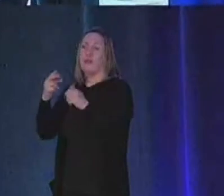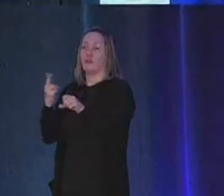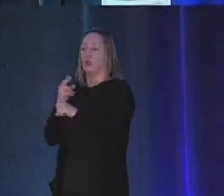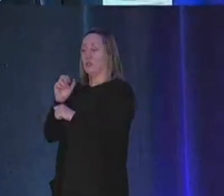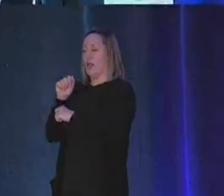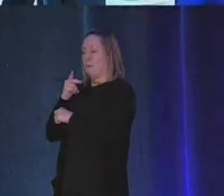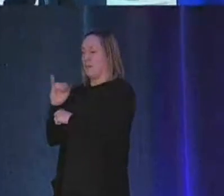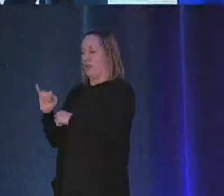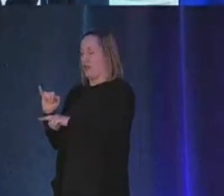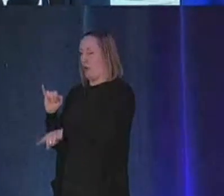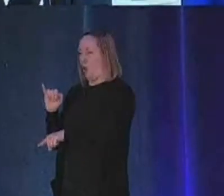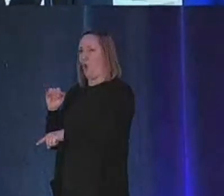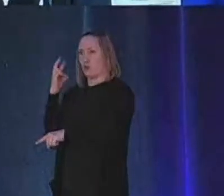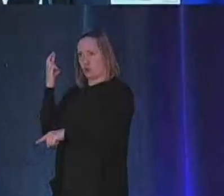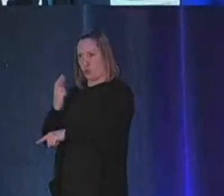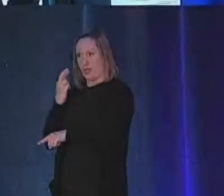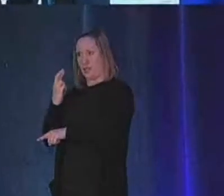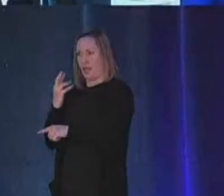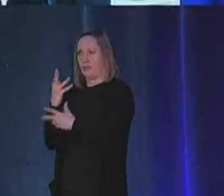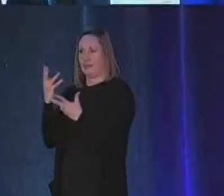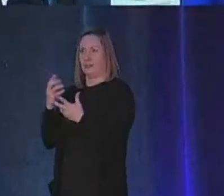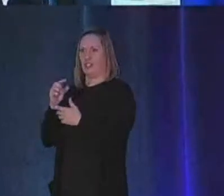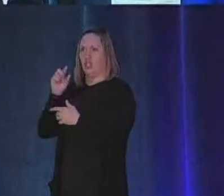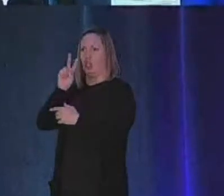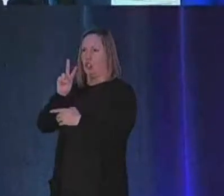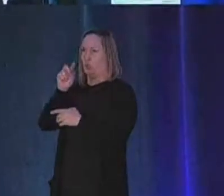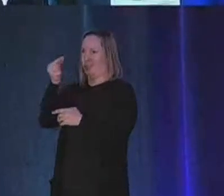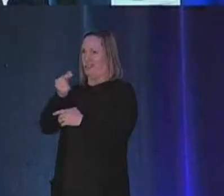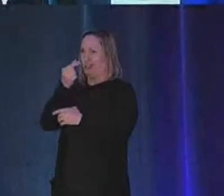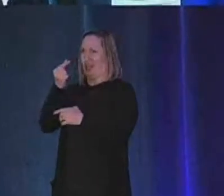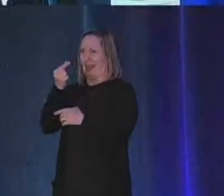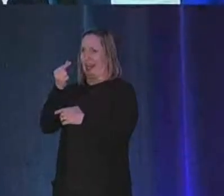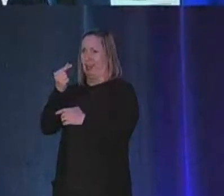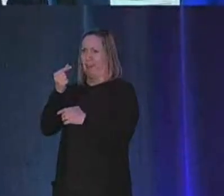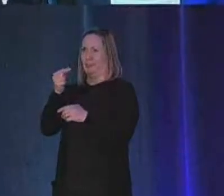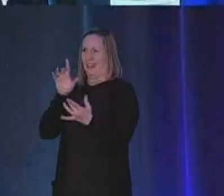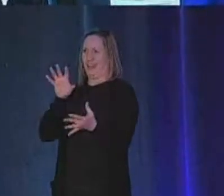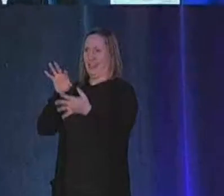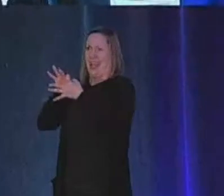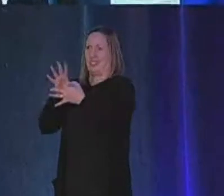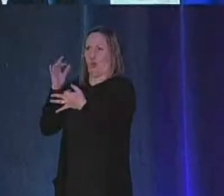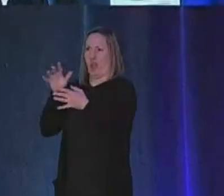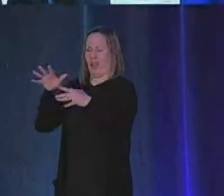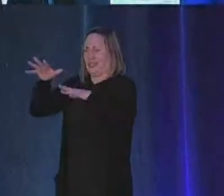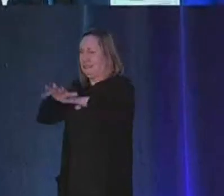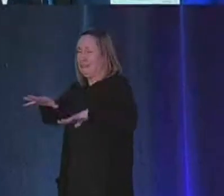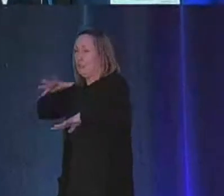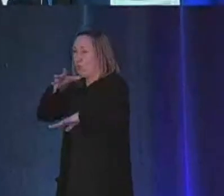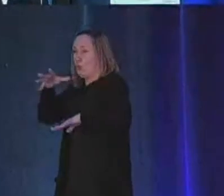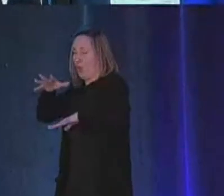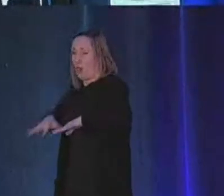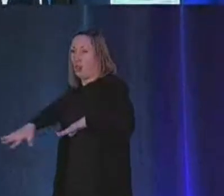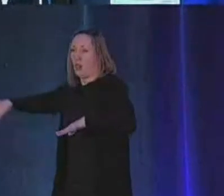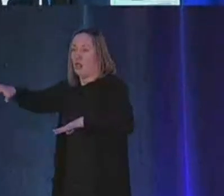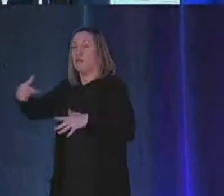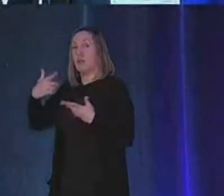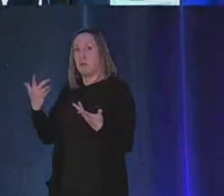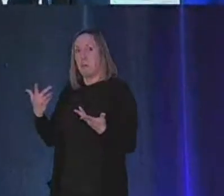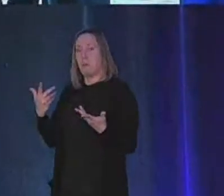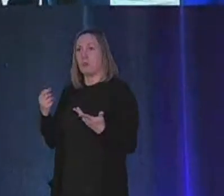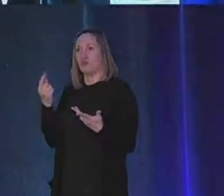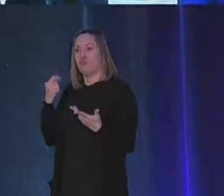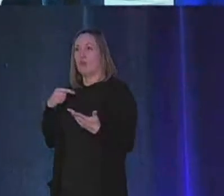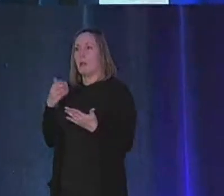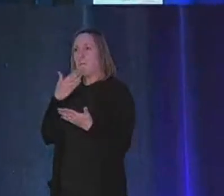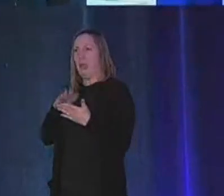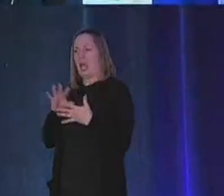out you're out in the wild and it's like a 2G connection. Well, you can indicate then, oh, you know what? We're in a bad connection. I'm